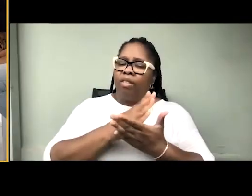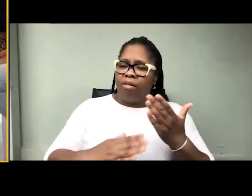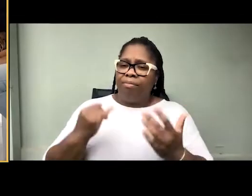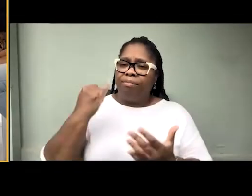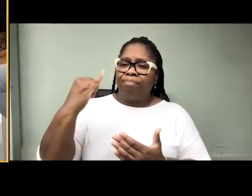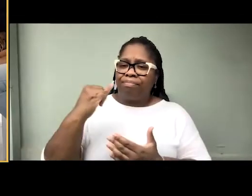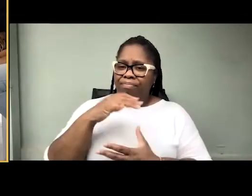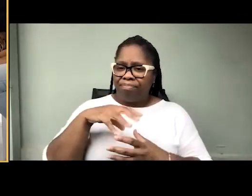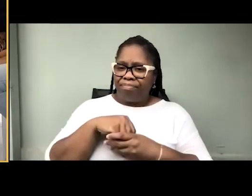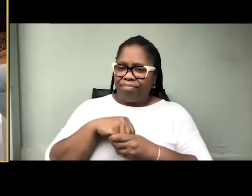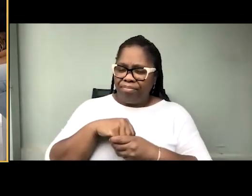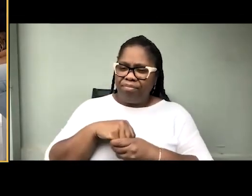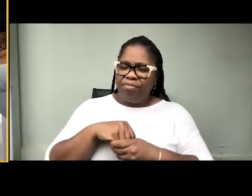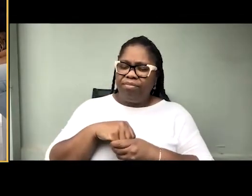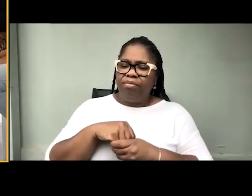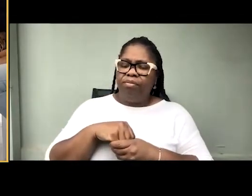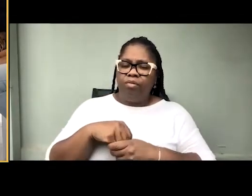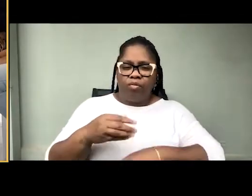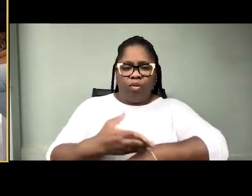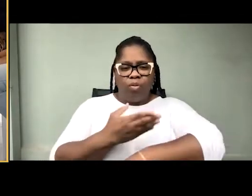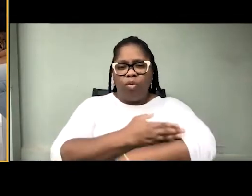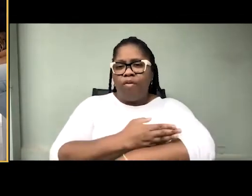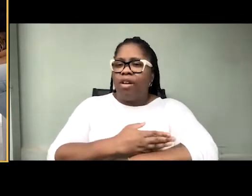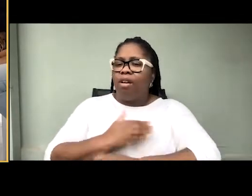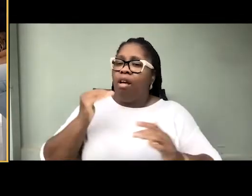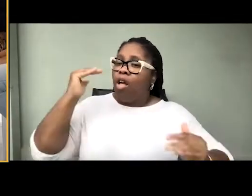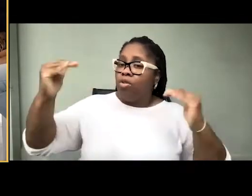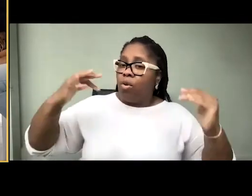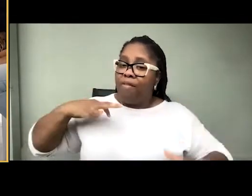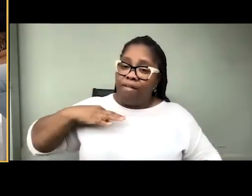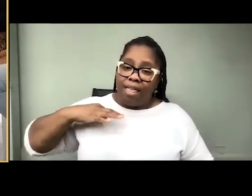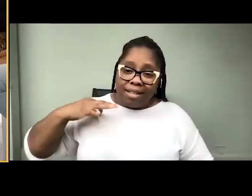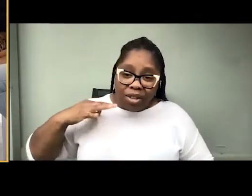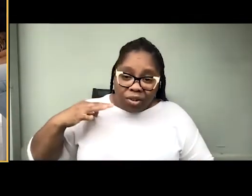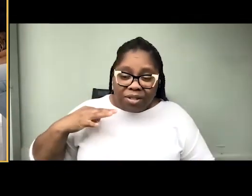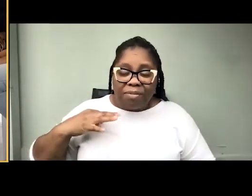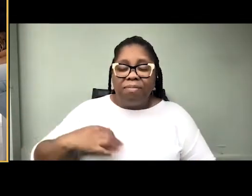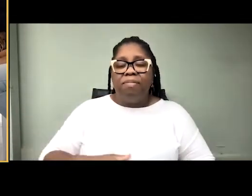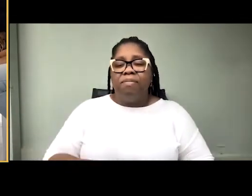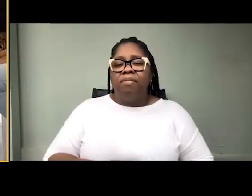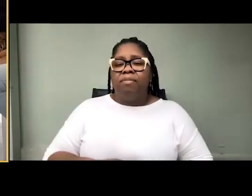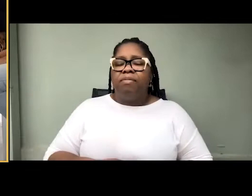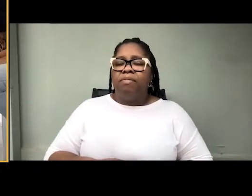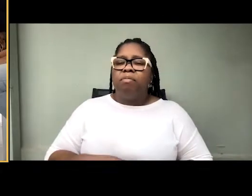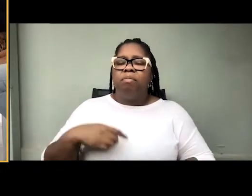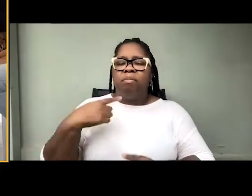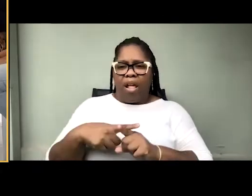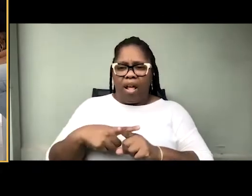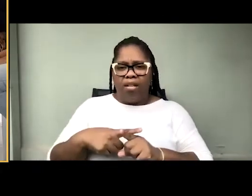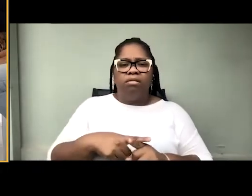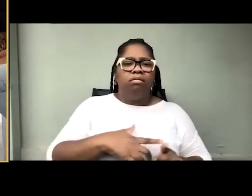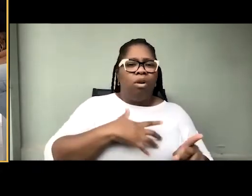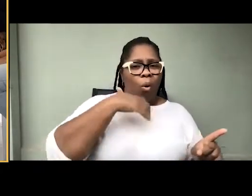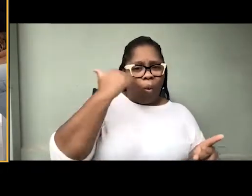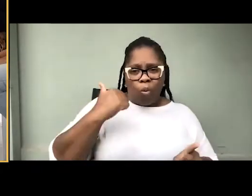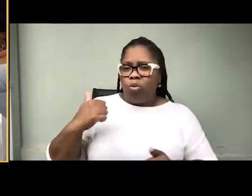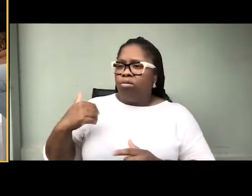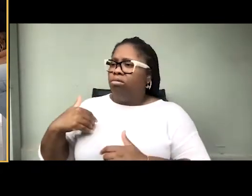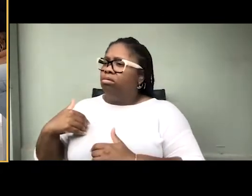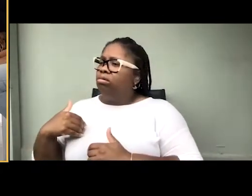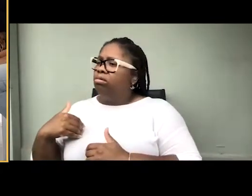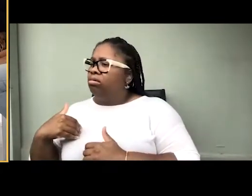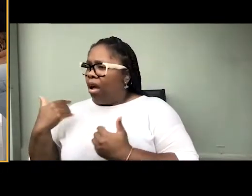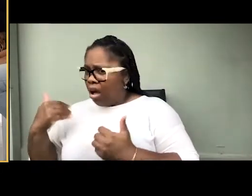to improving older adult volunteerism in certain sectors, and also some intergenerational work.